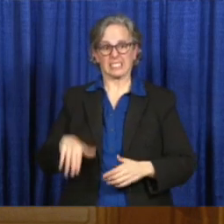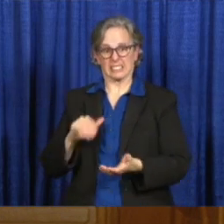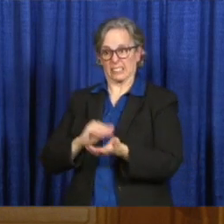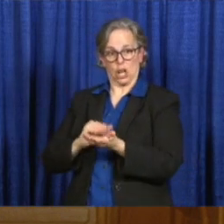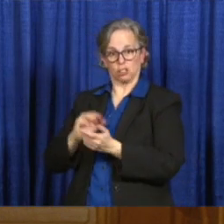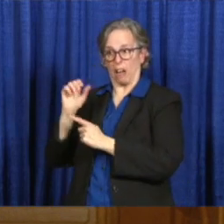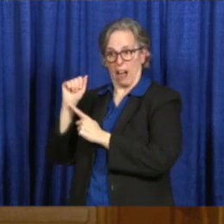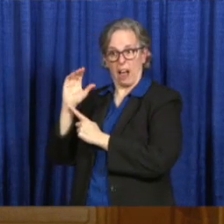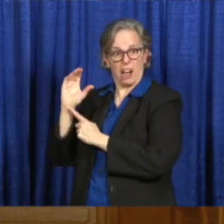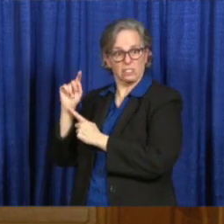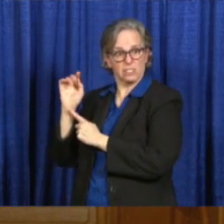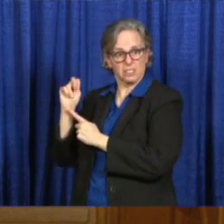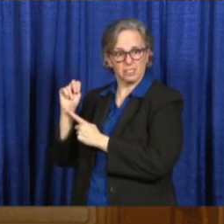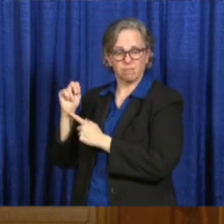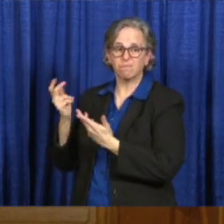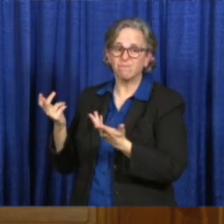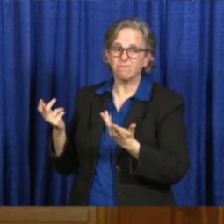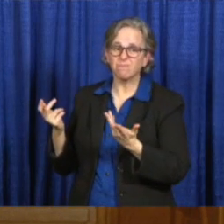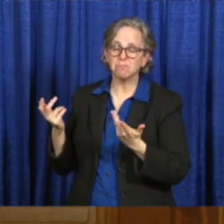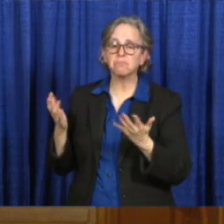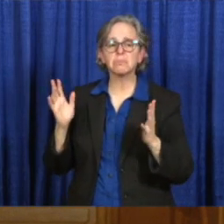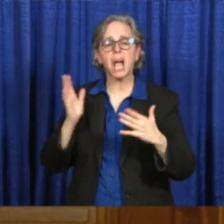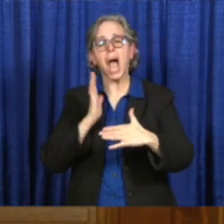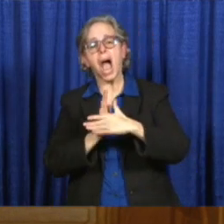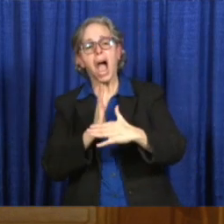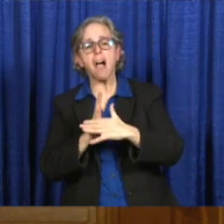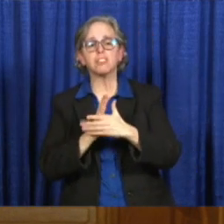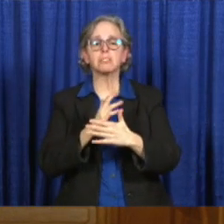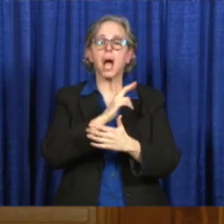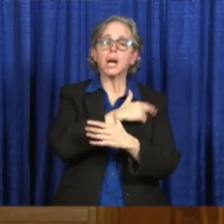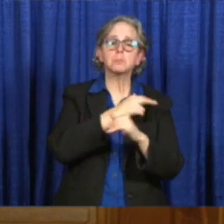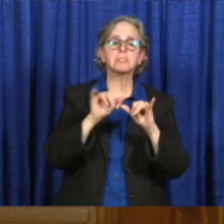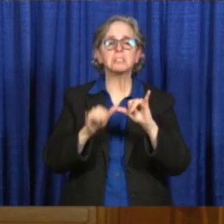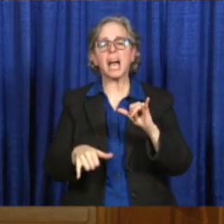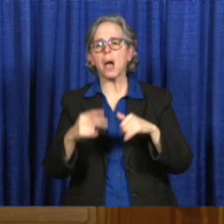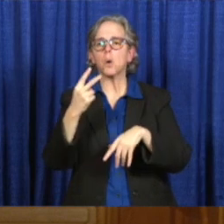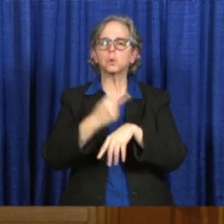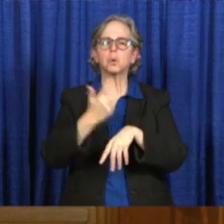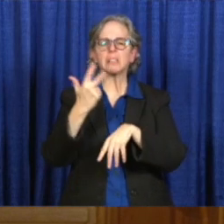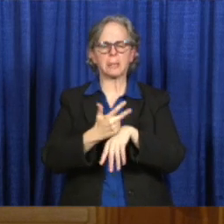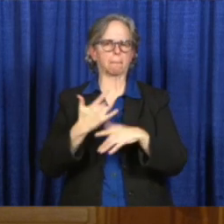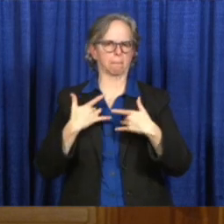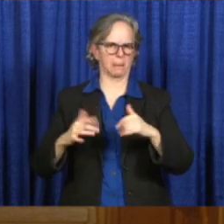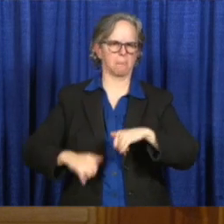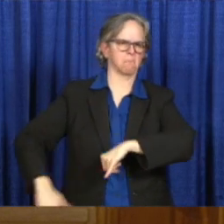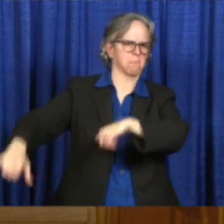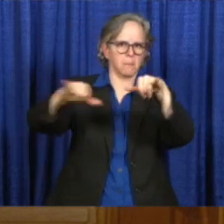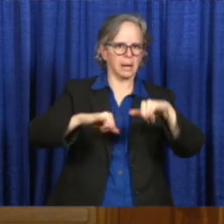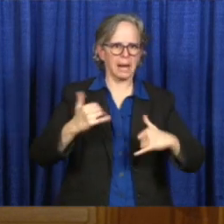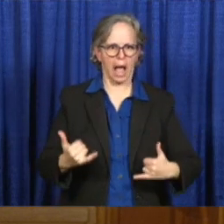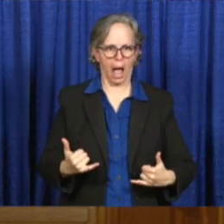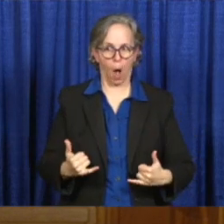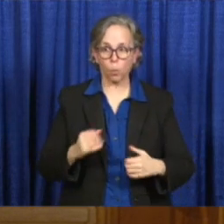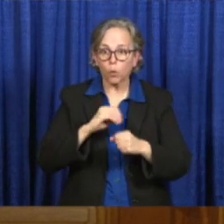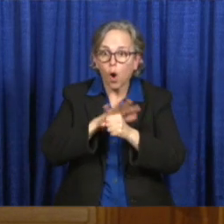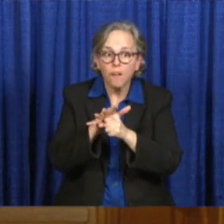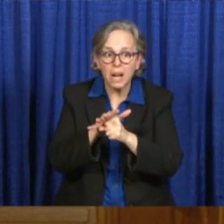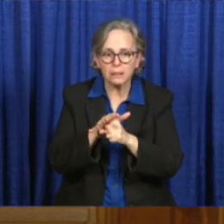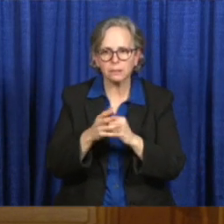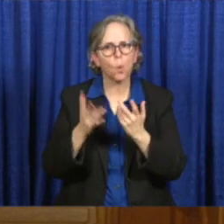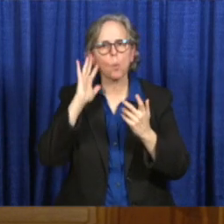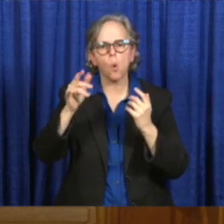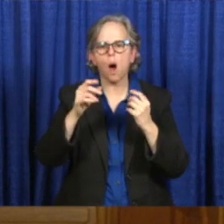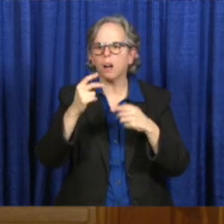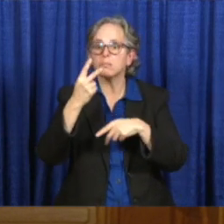today is what, 2 days, 3 days? It's pretty quick. But the coronavirus, it may be a lot longer